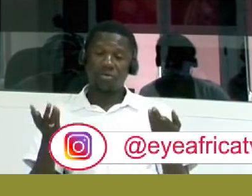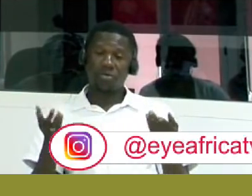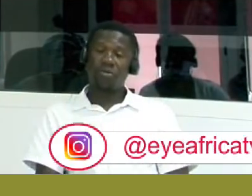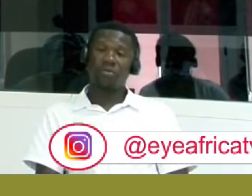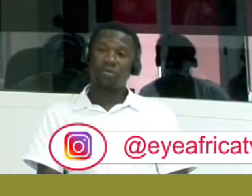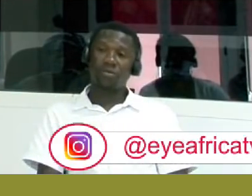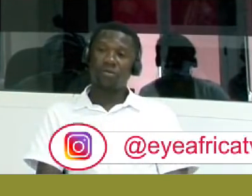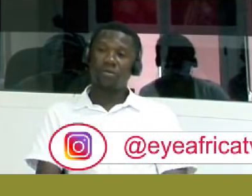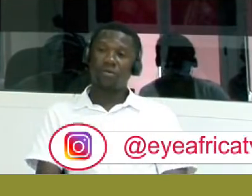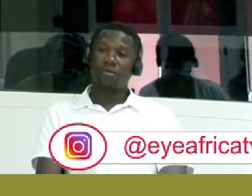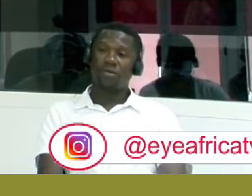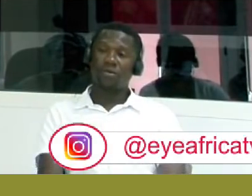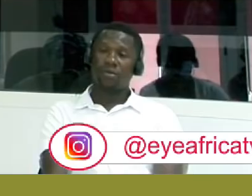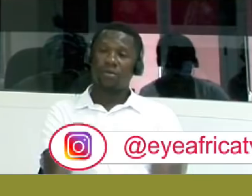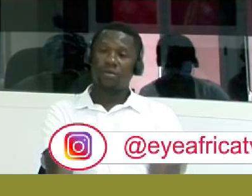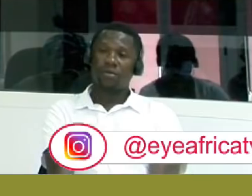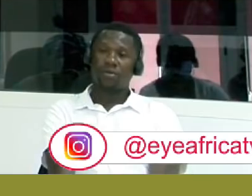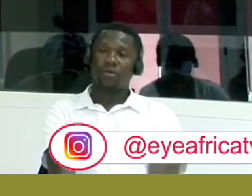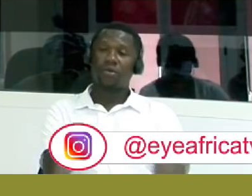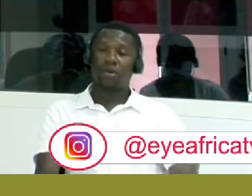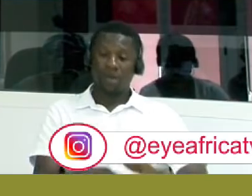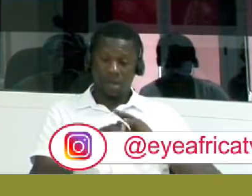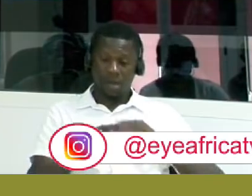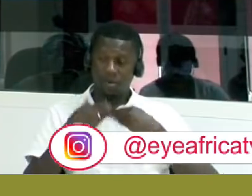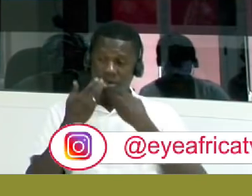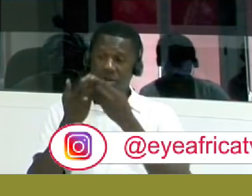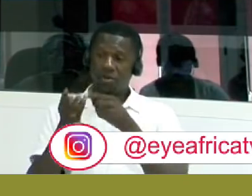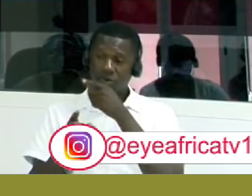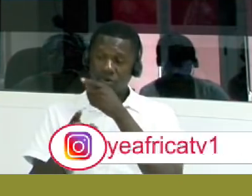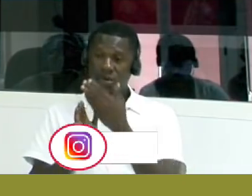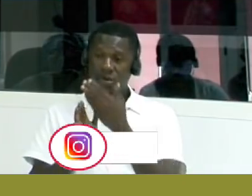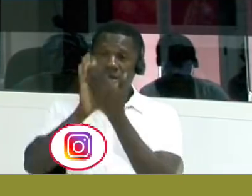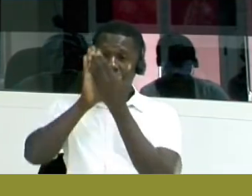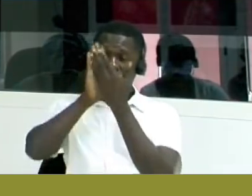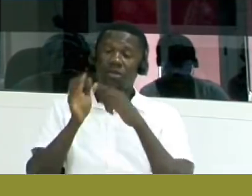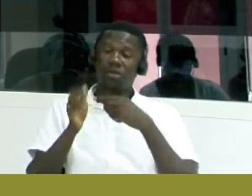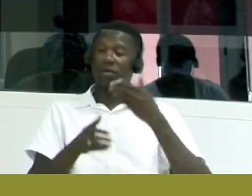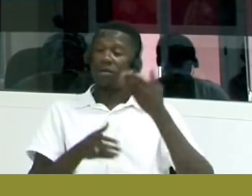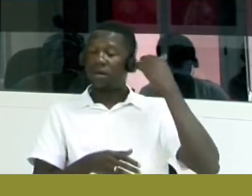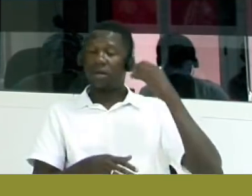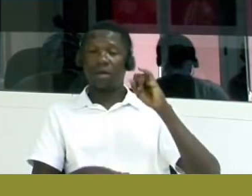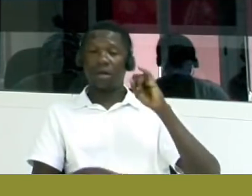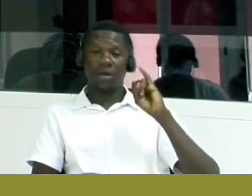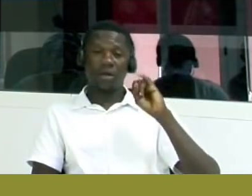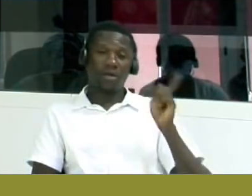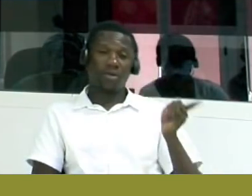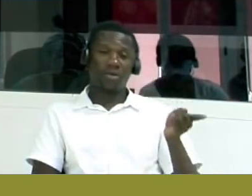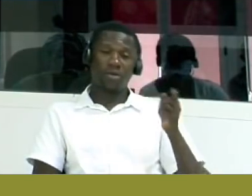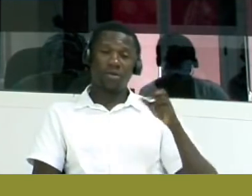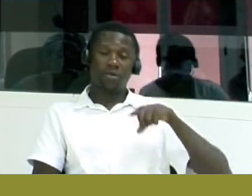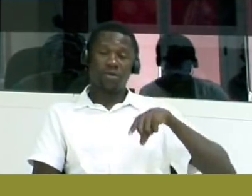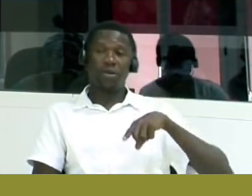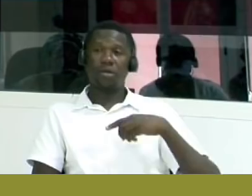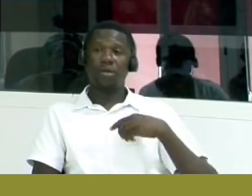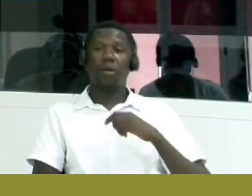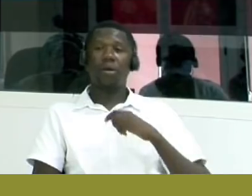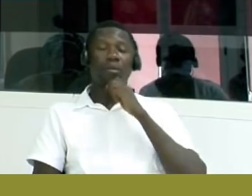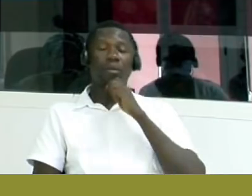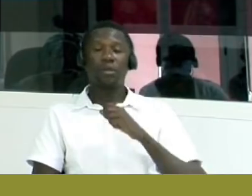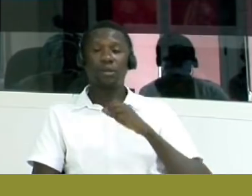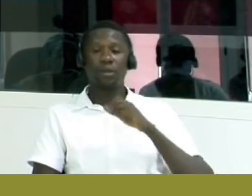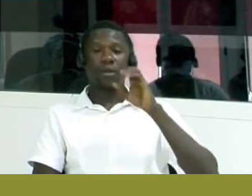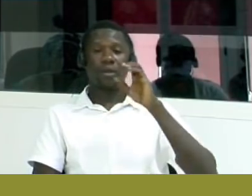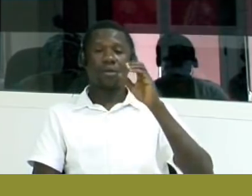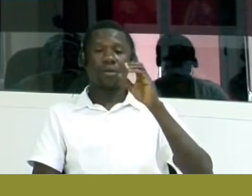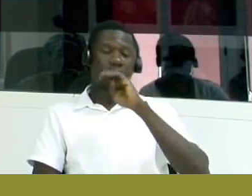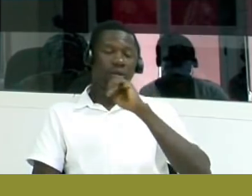Well, I bring it to your attention, Mr. Former IGP, that Mr. Cisse in fact claims he